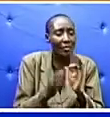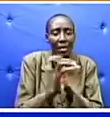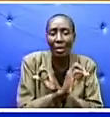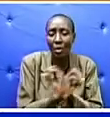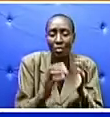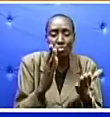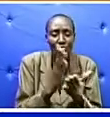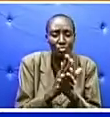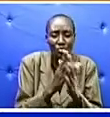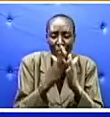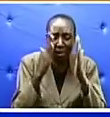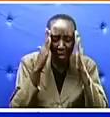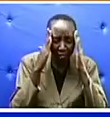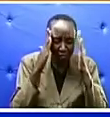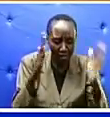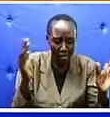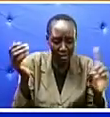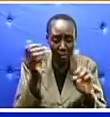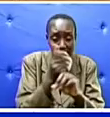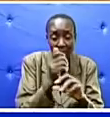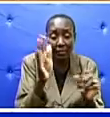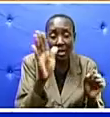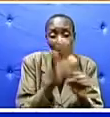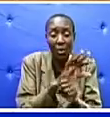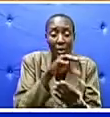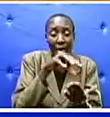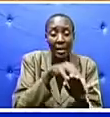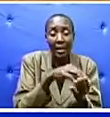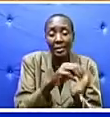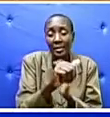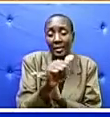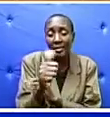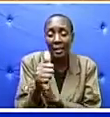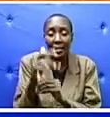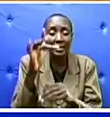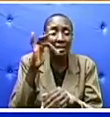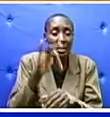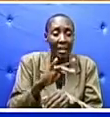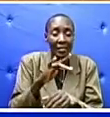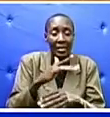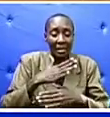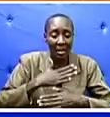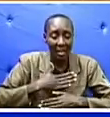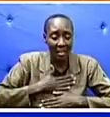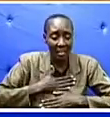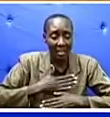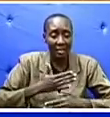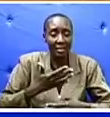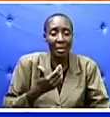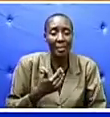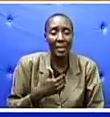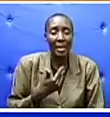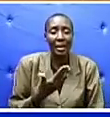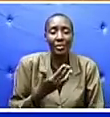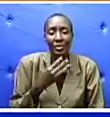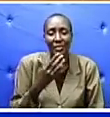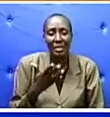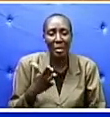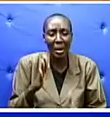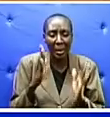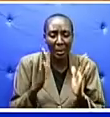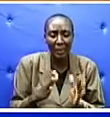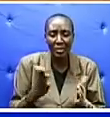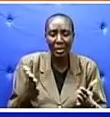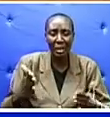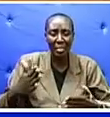to be where I am. So there are scenarios where at one point it affected my chest. I would feel like somebody's just thumping on, you know,